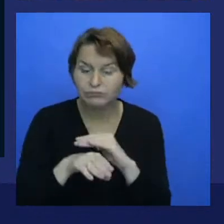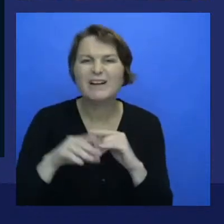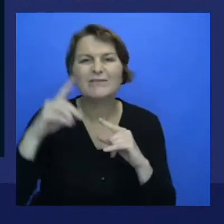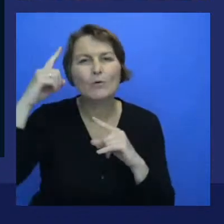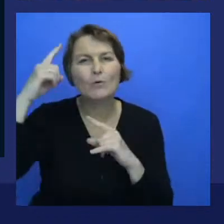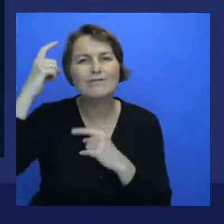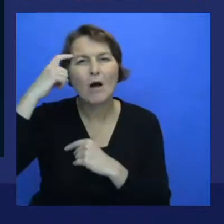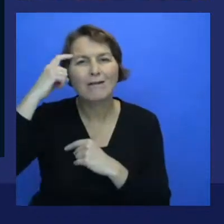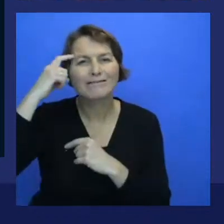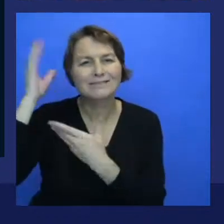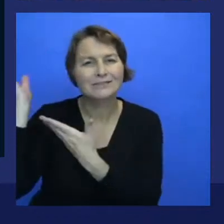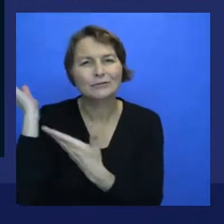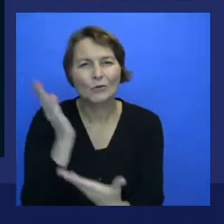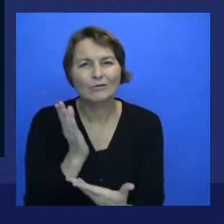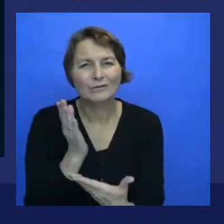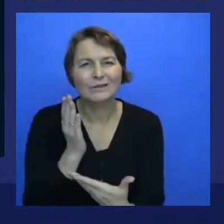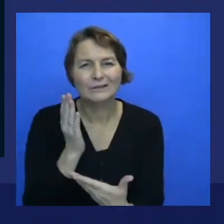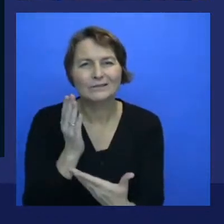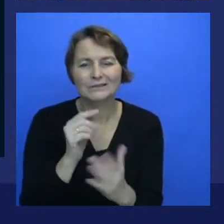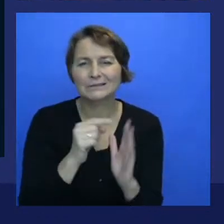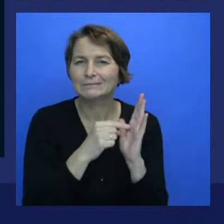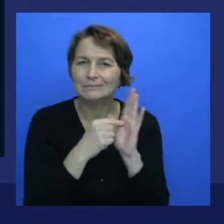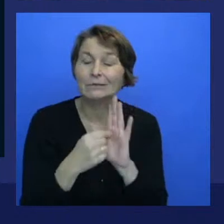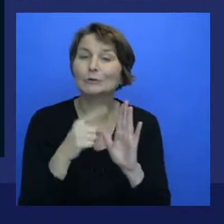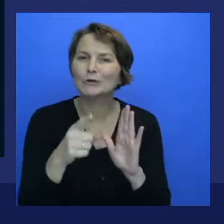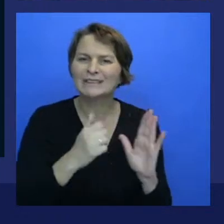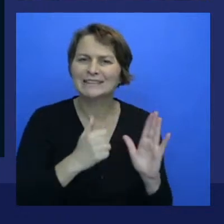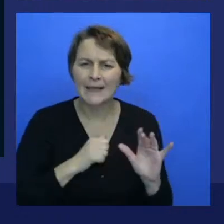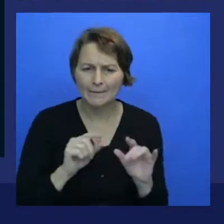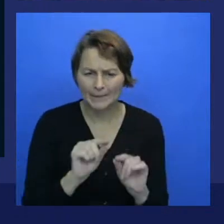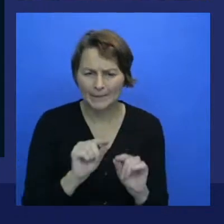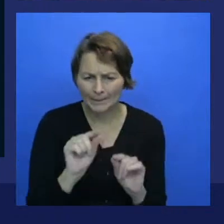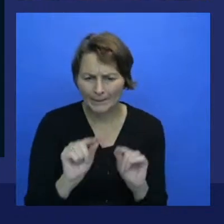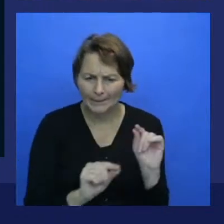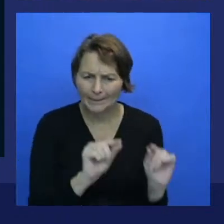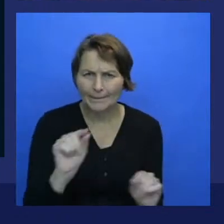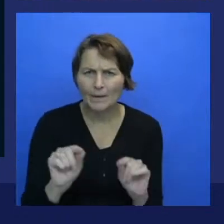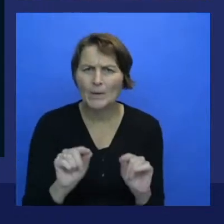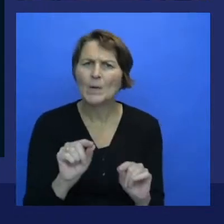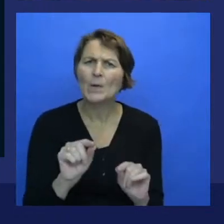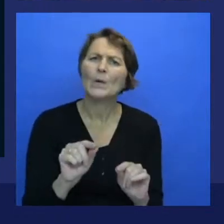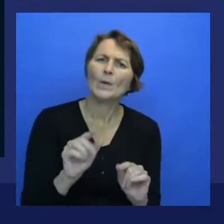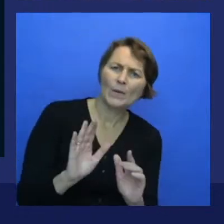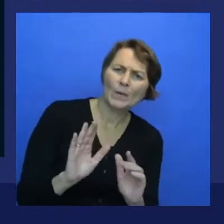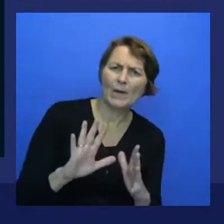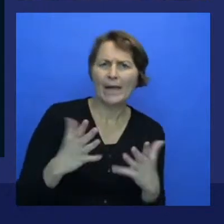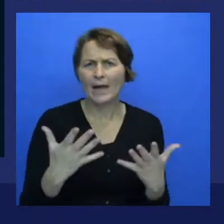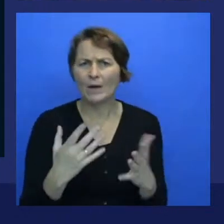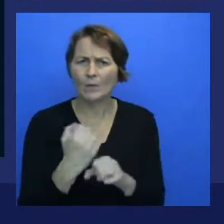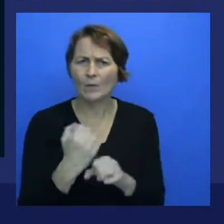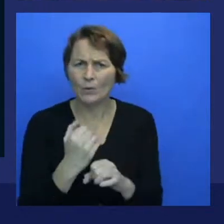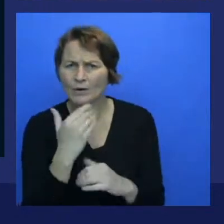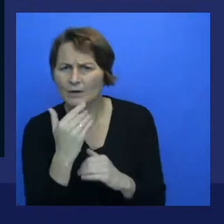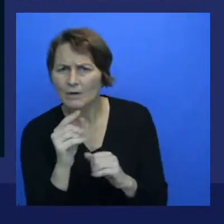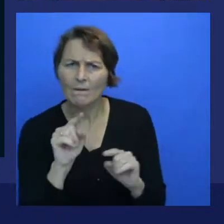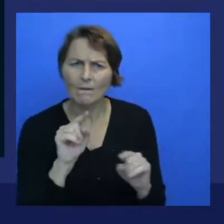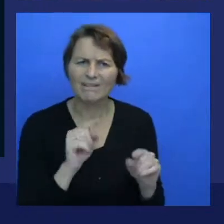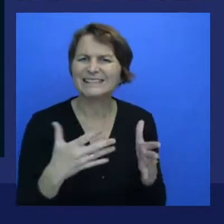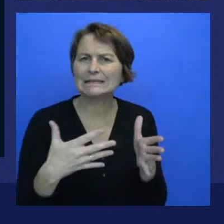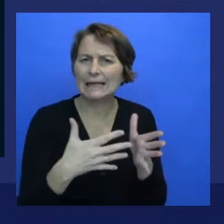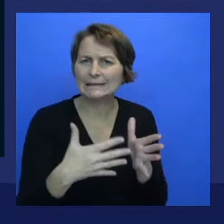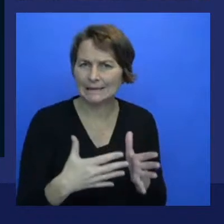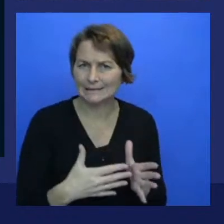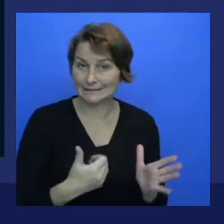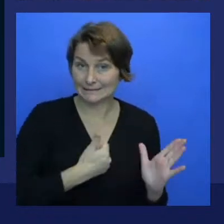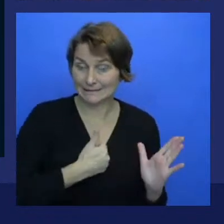samples right on the web page, and you can play with it, with those samples to understand how they all work. For